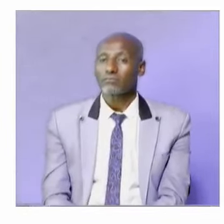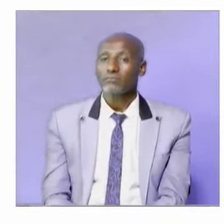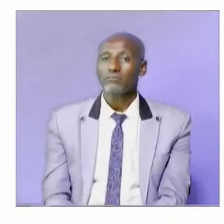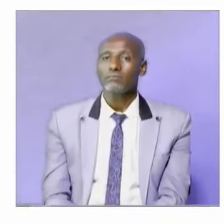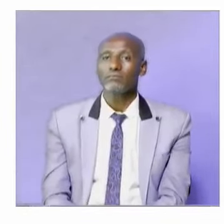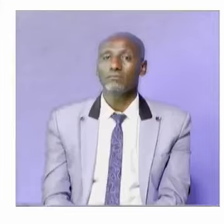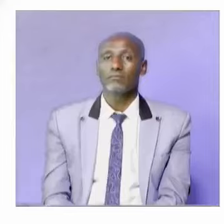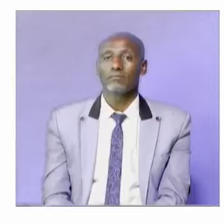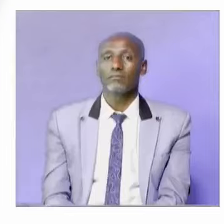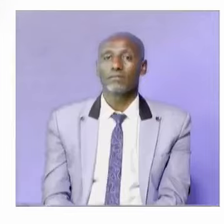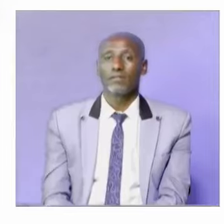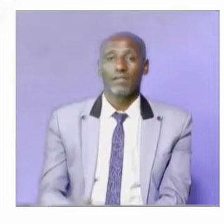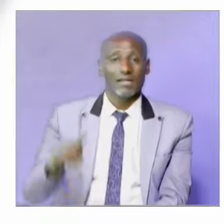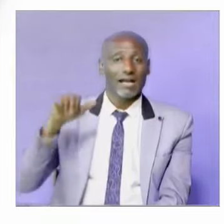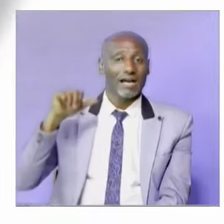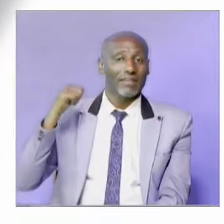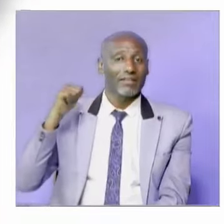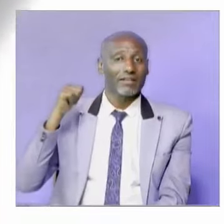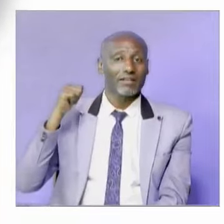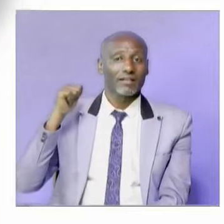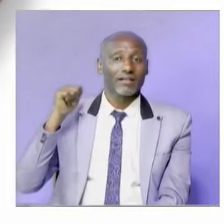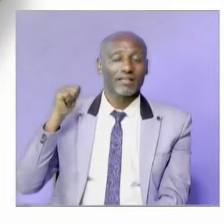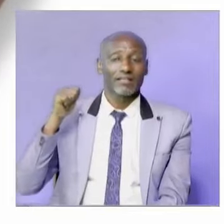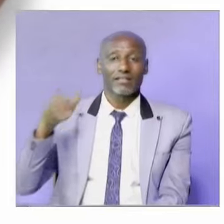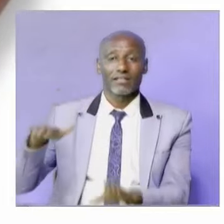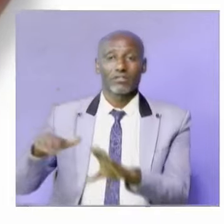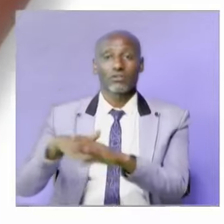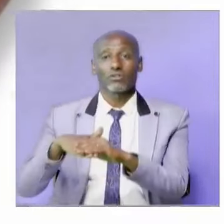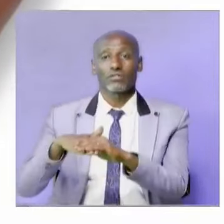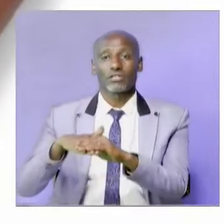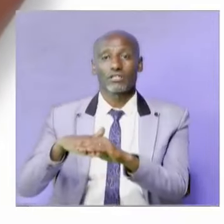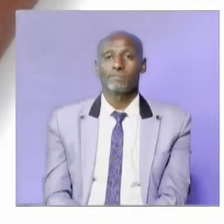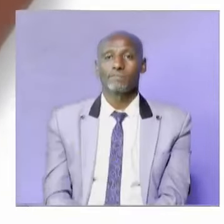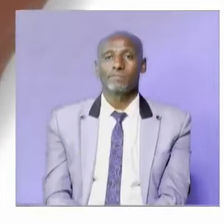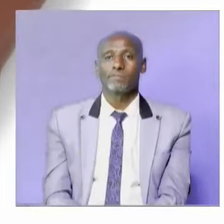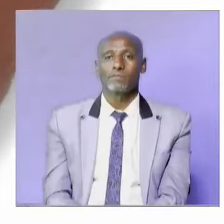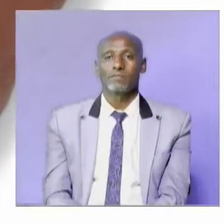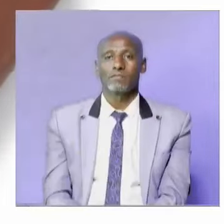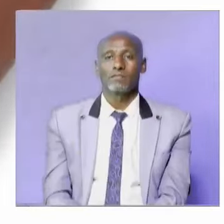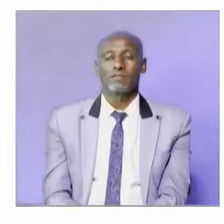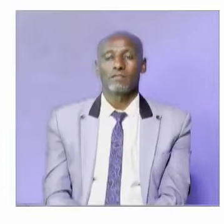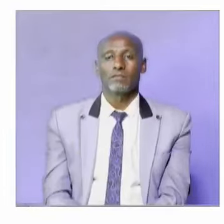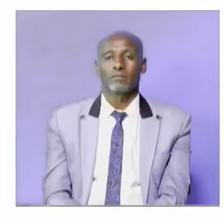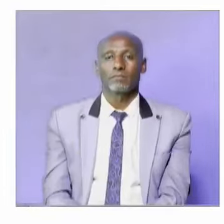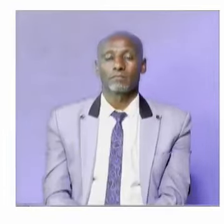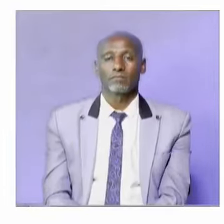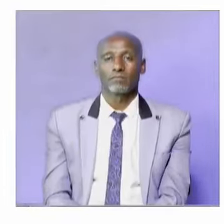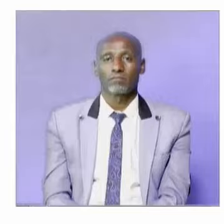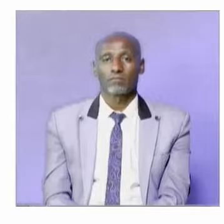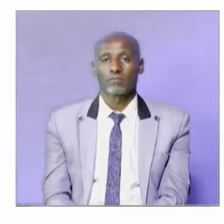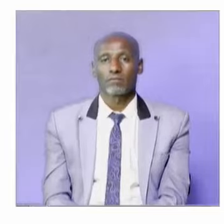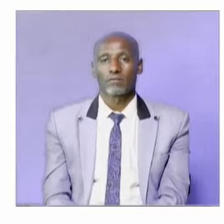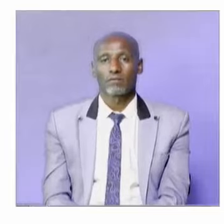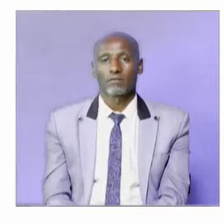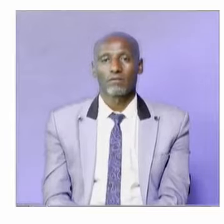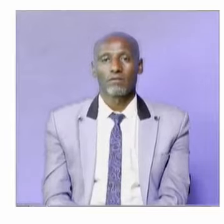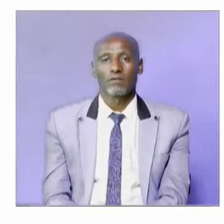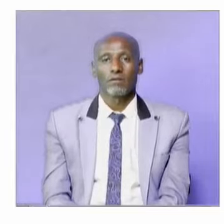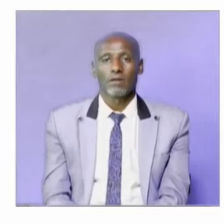Self-introducing. The other one is other. Other introducing. Okay,